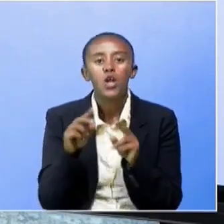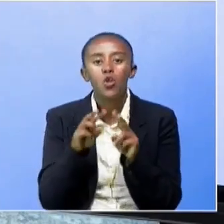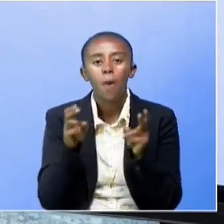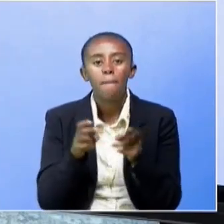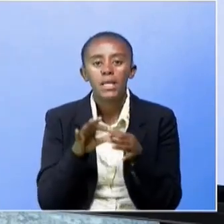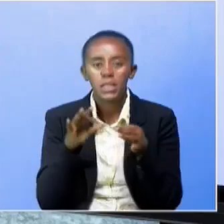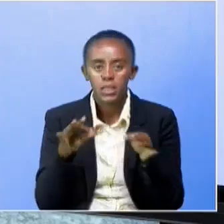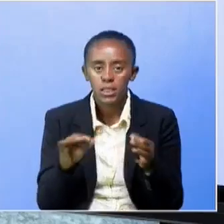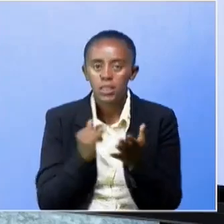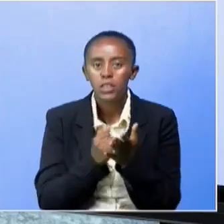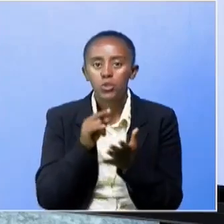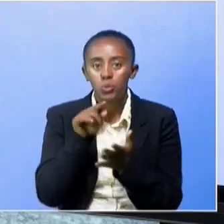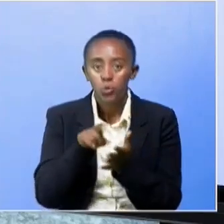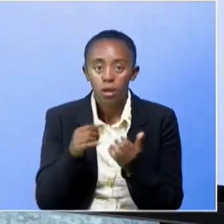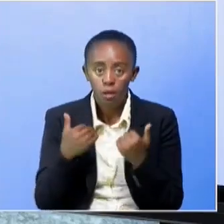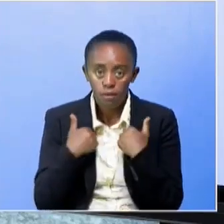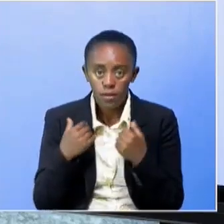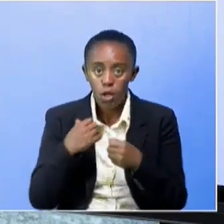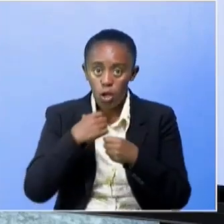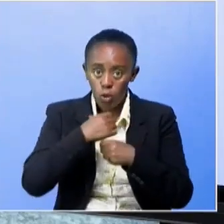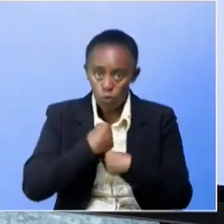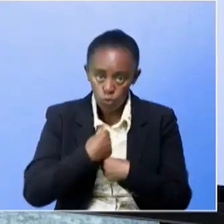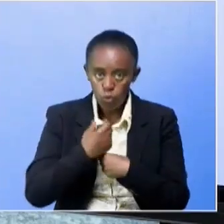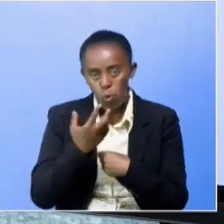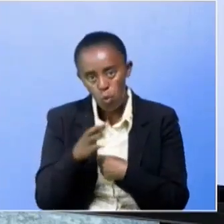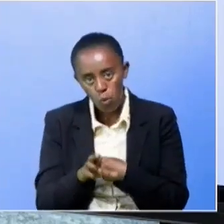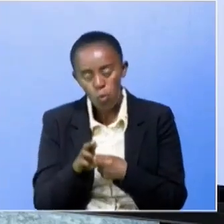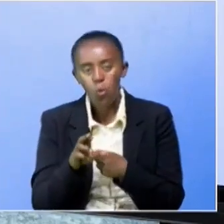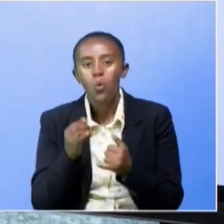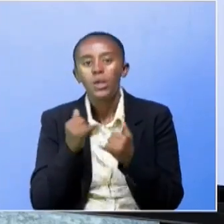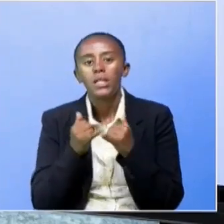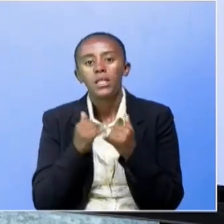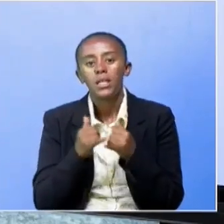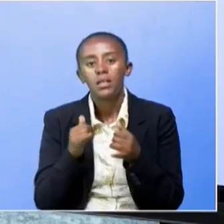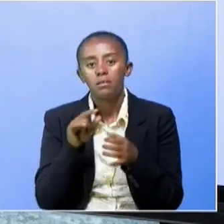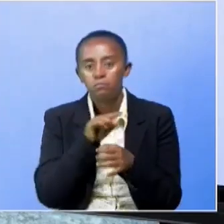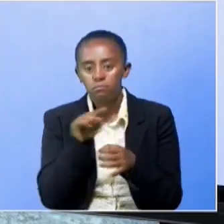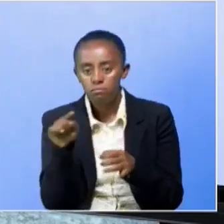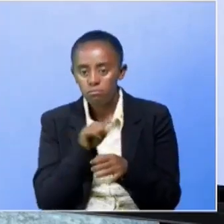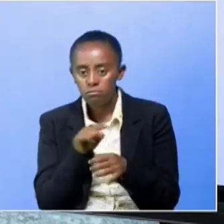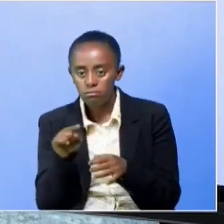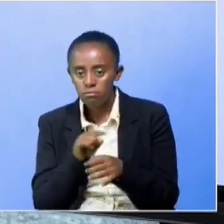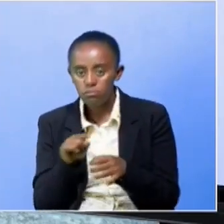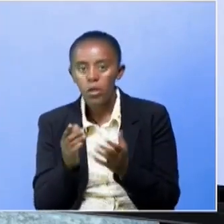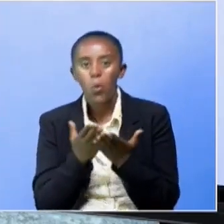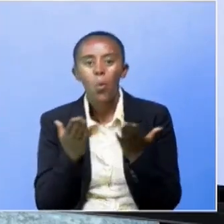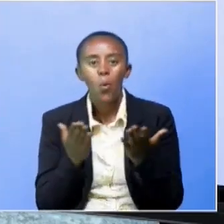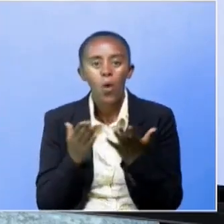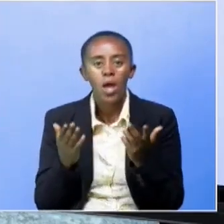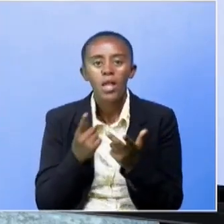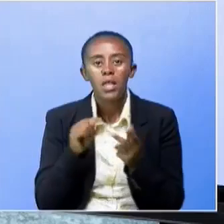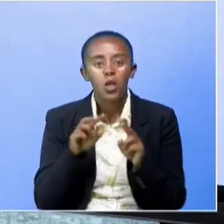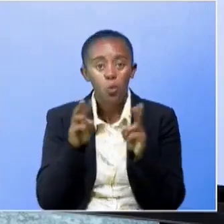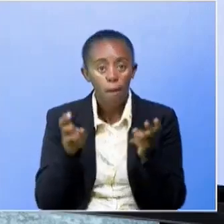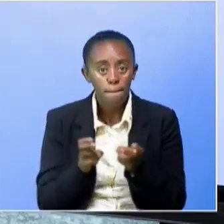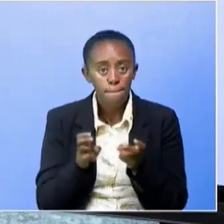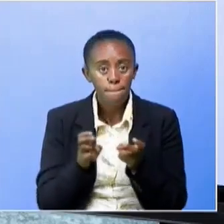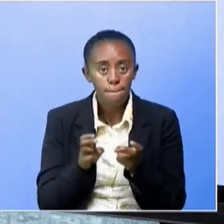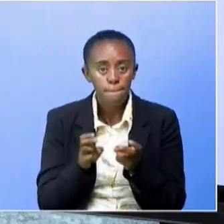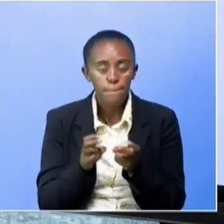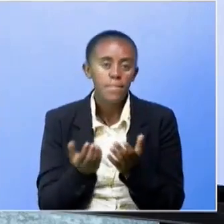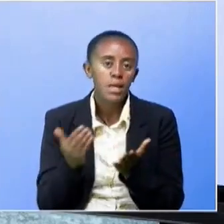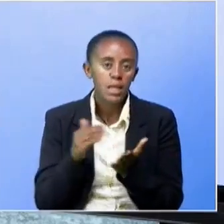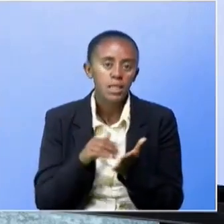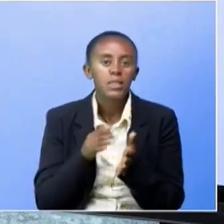sentence. And it should have a concluding or an ending line where the topic sentence is